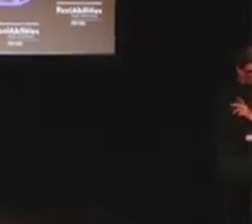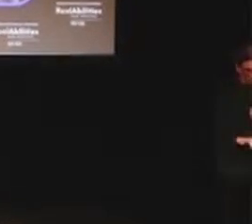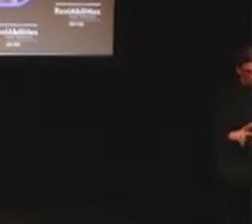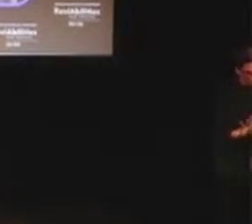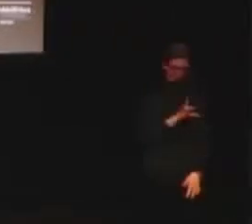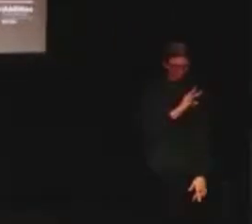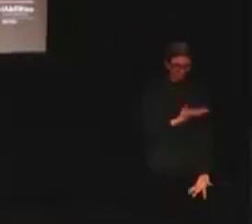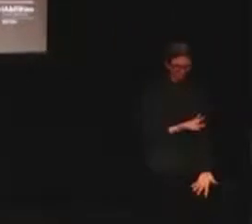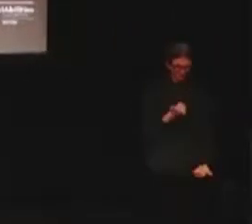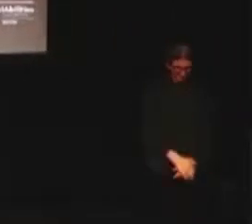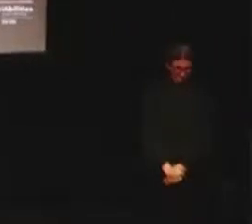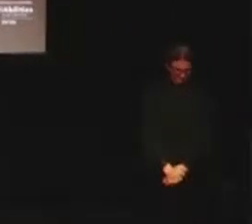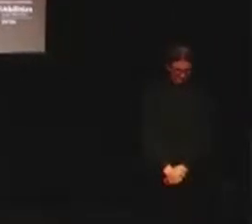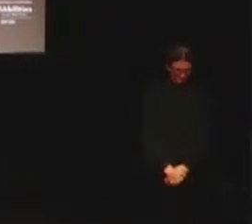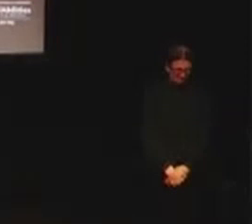chest.